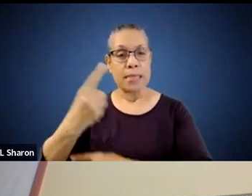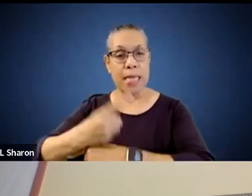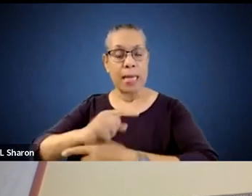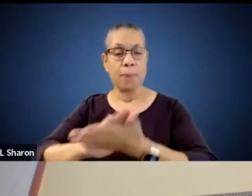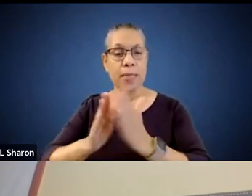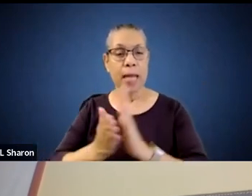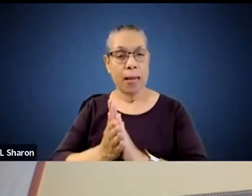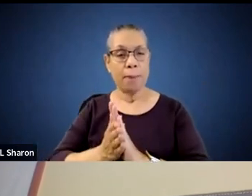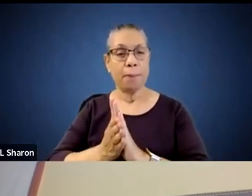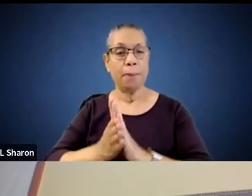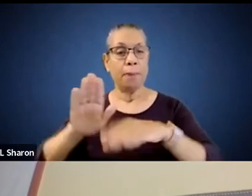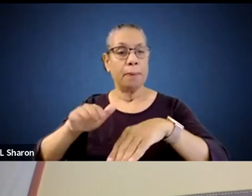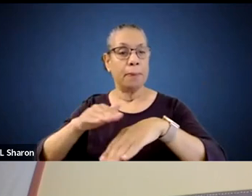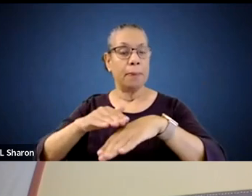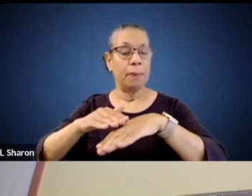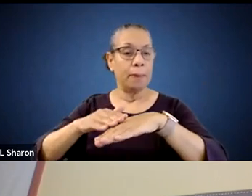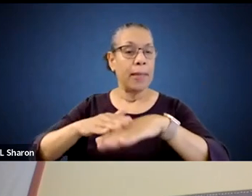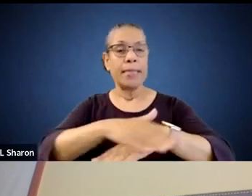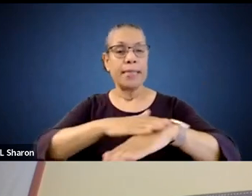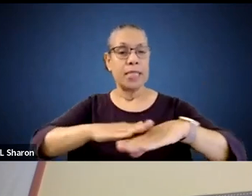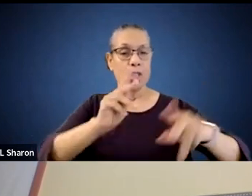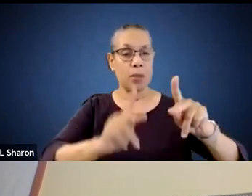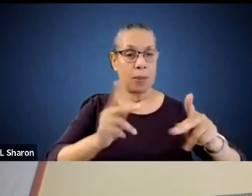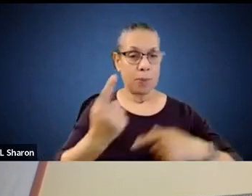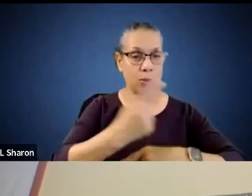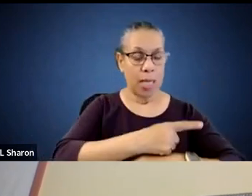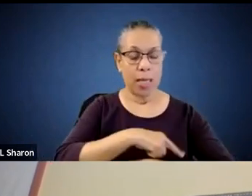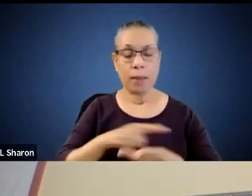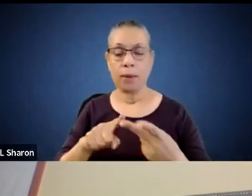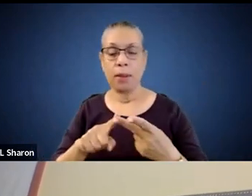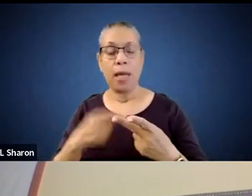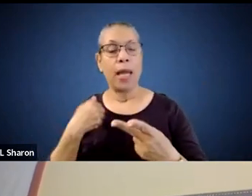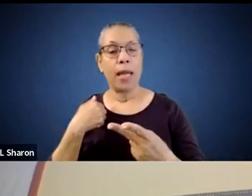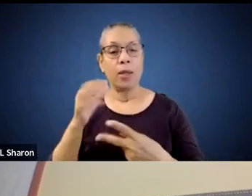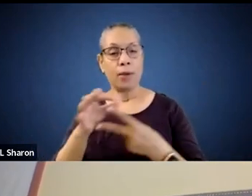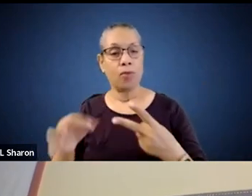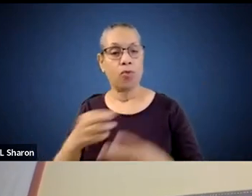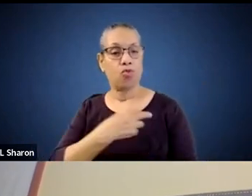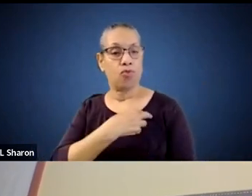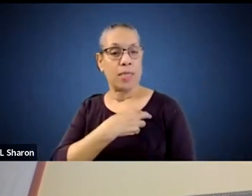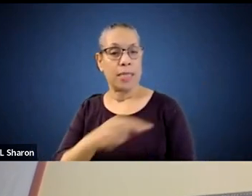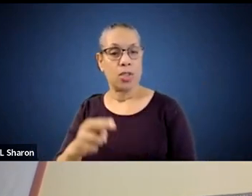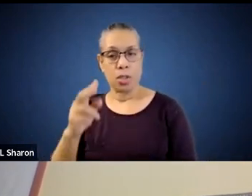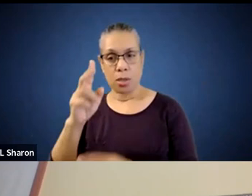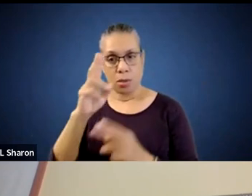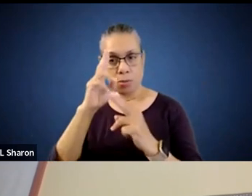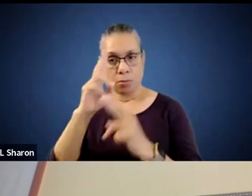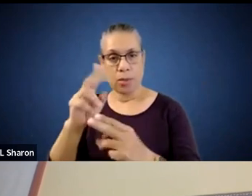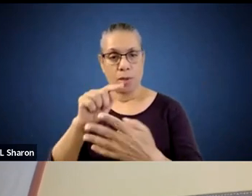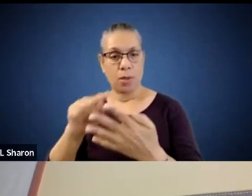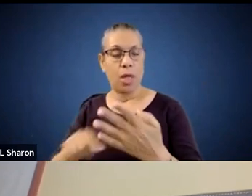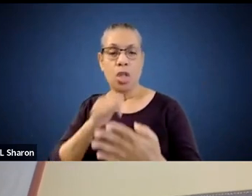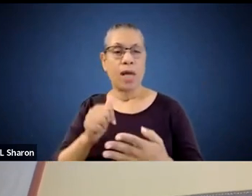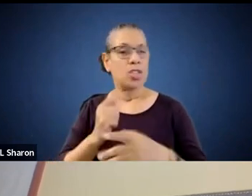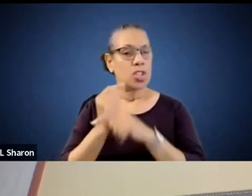day and expanding the options for using uh time for religious observances Beyond those traditional